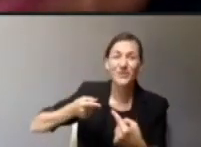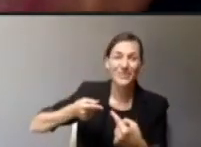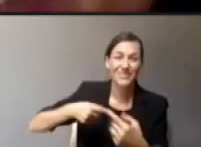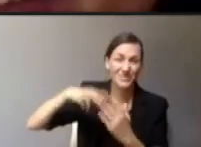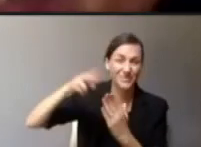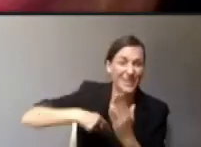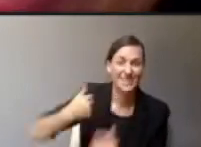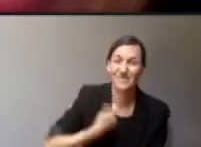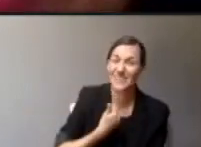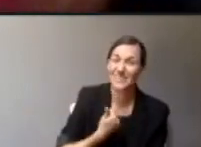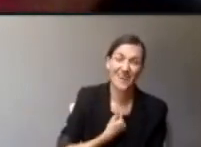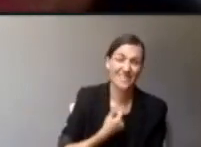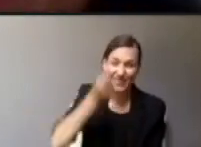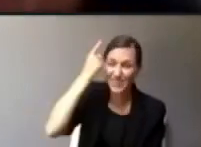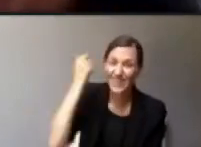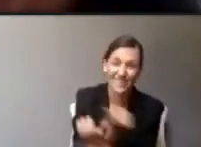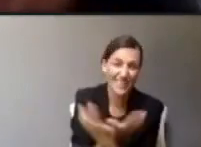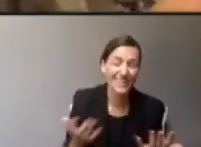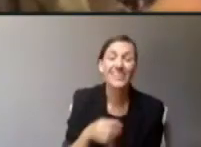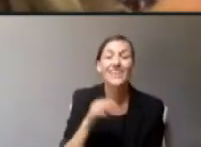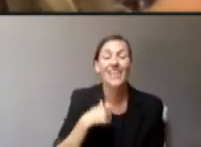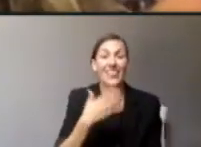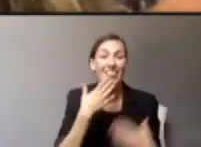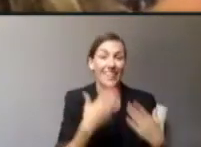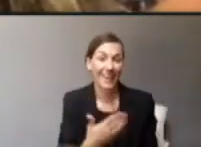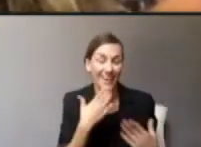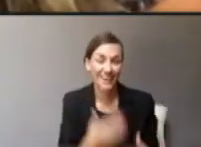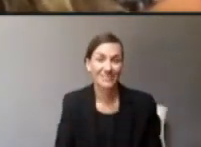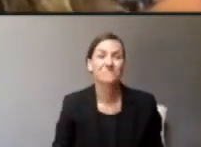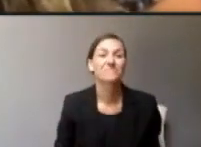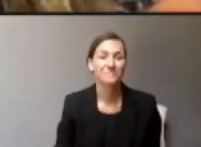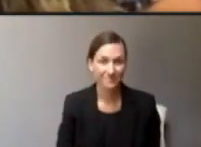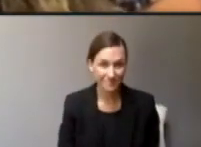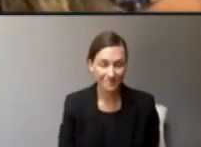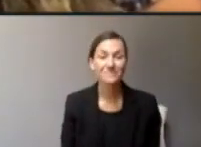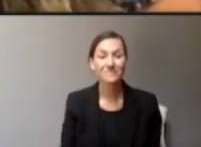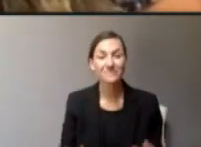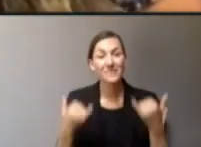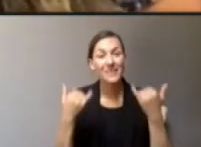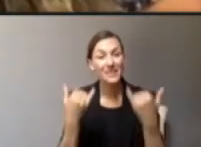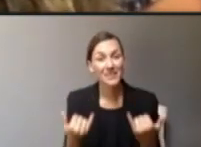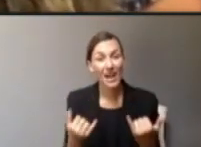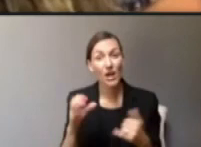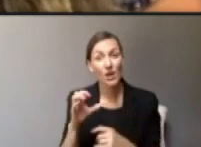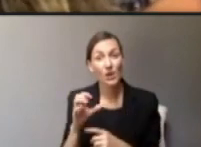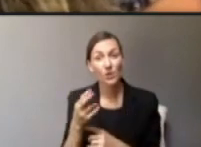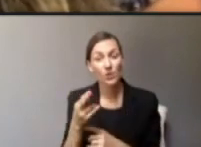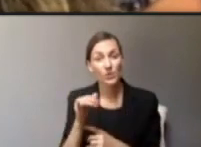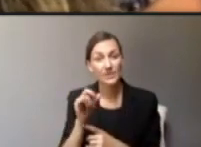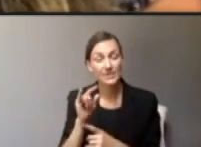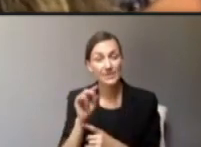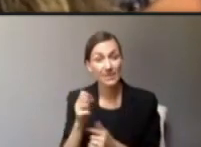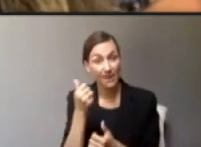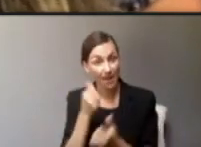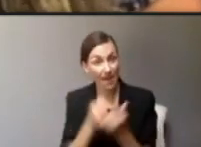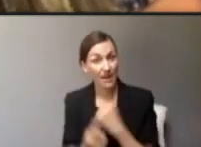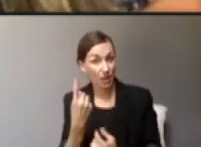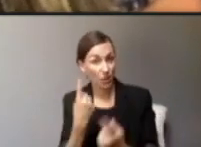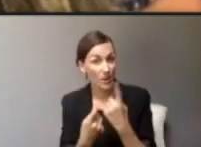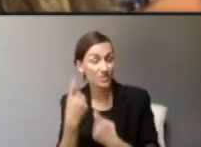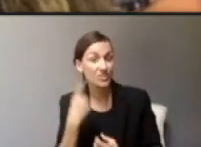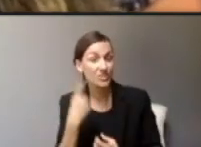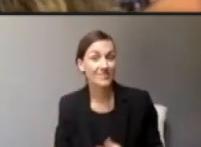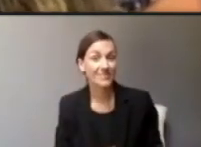So I understand. Thank you. I'm going to go ahead and ask Christine if there's any questions that we have in queue for